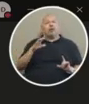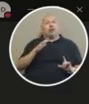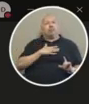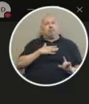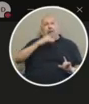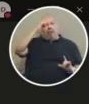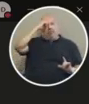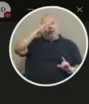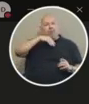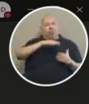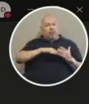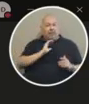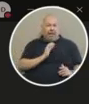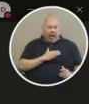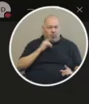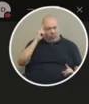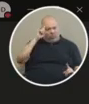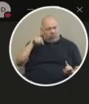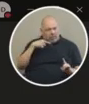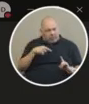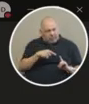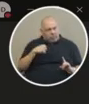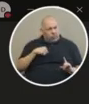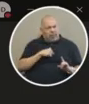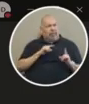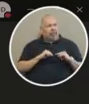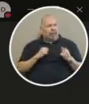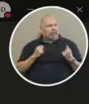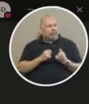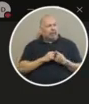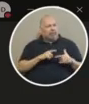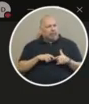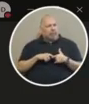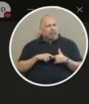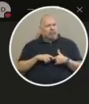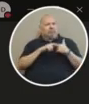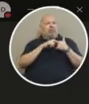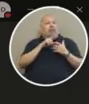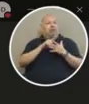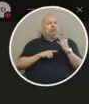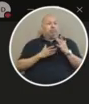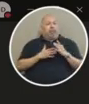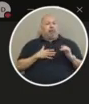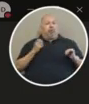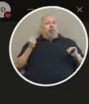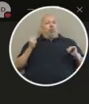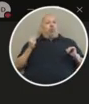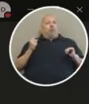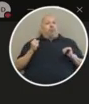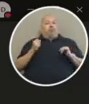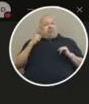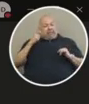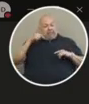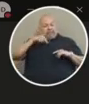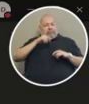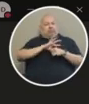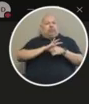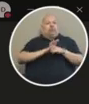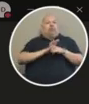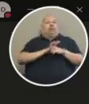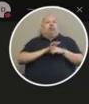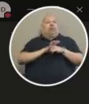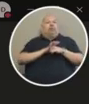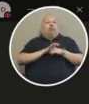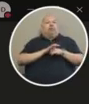my thought process, our thought process as a team is to suspend certain items based on the disease,